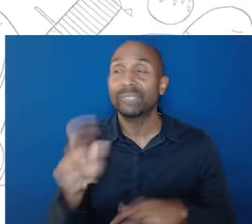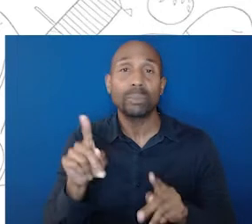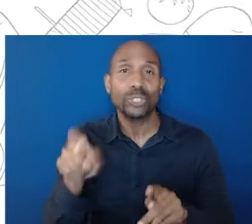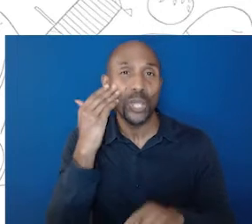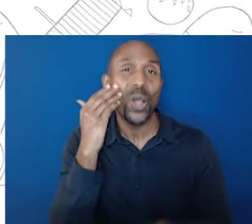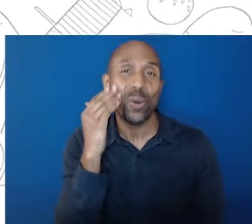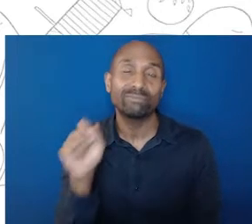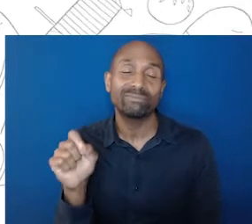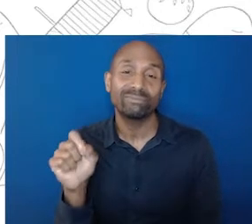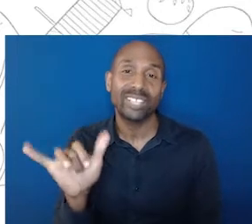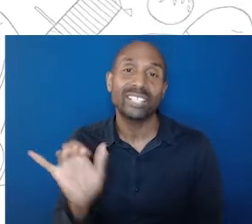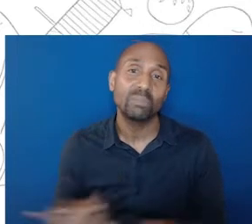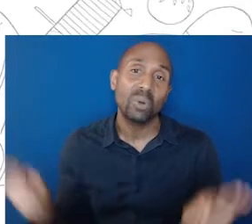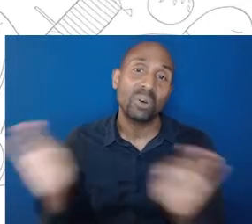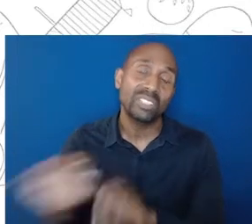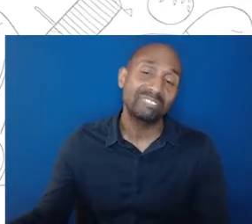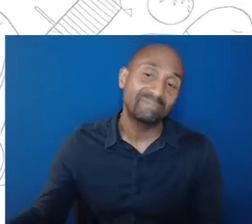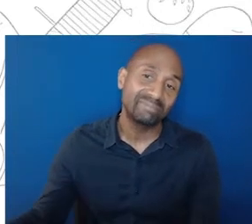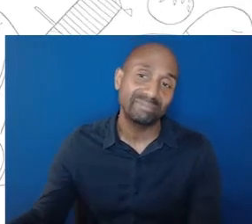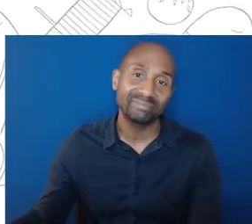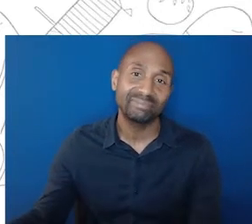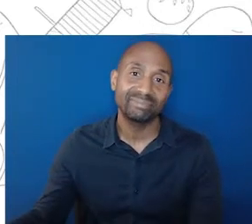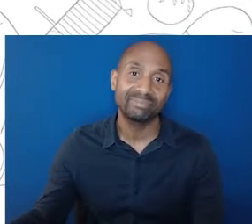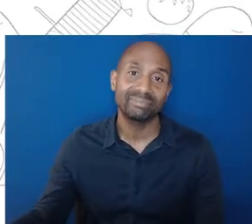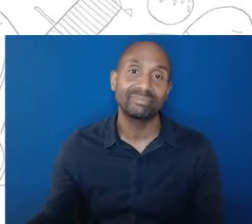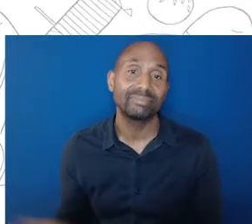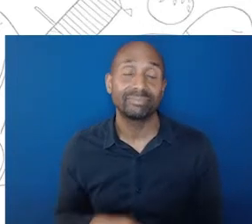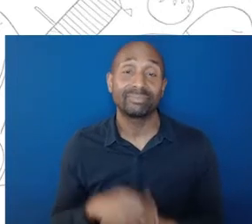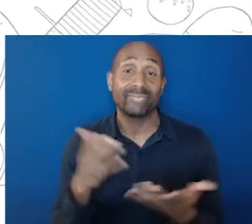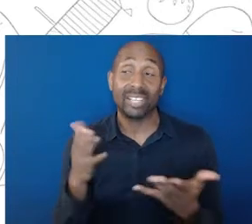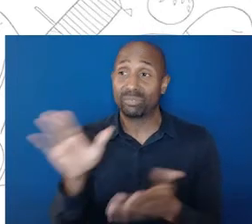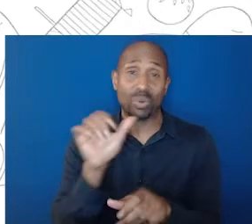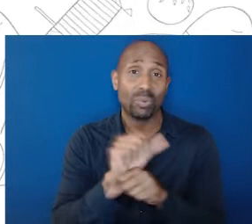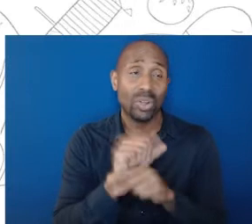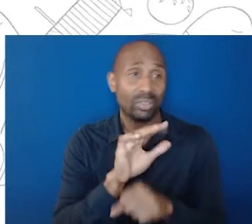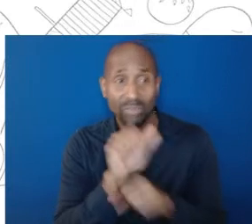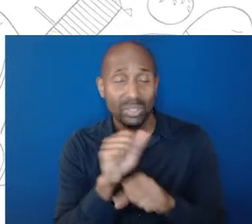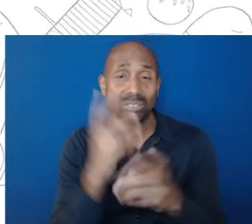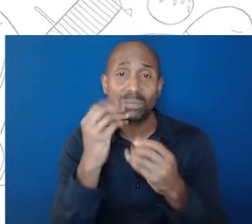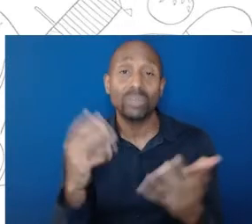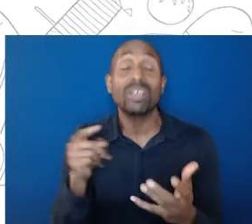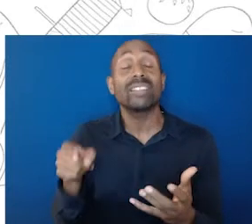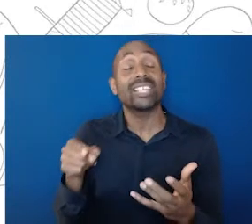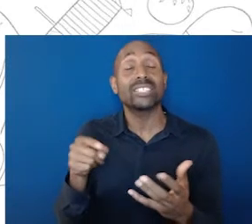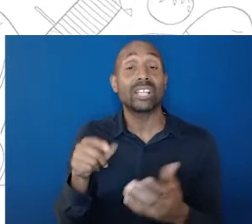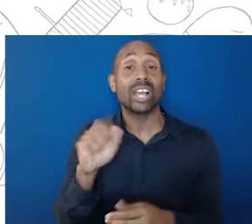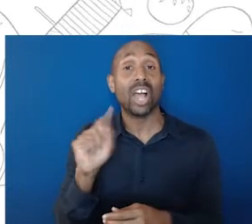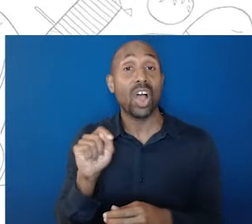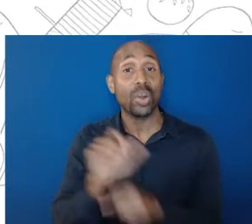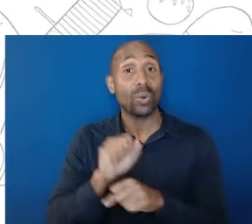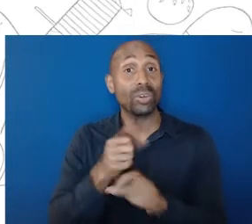these things and know that, these arts are so beautiful, and that it